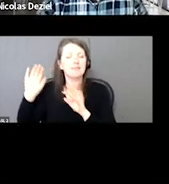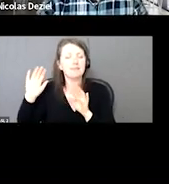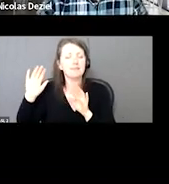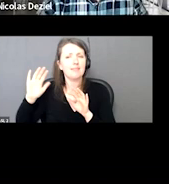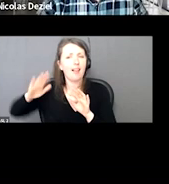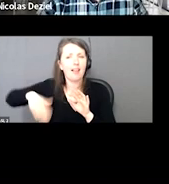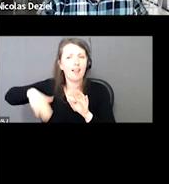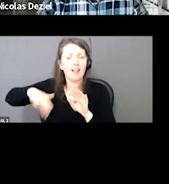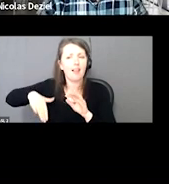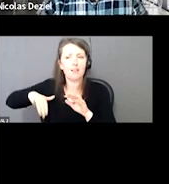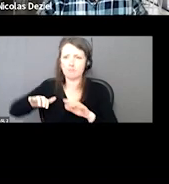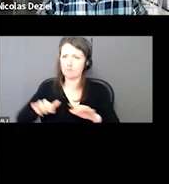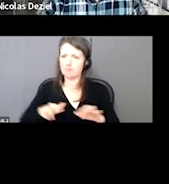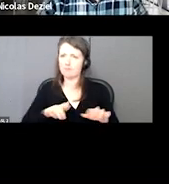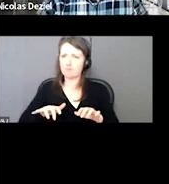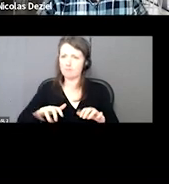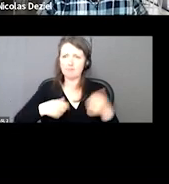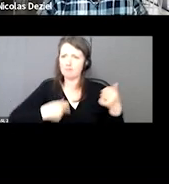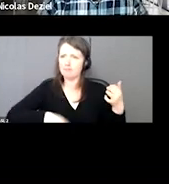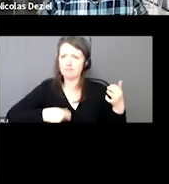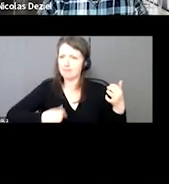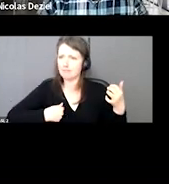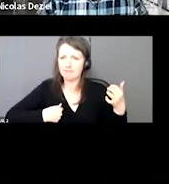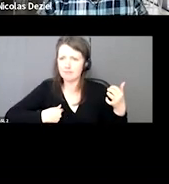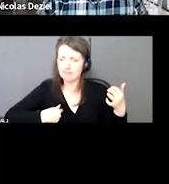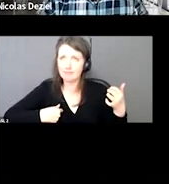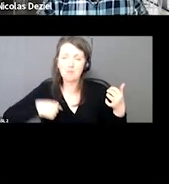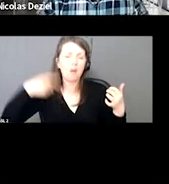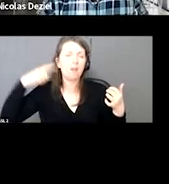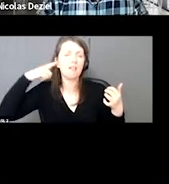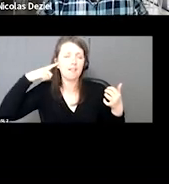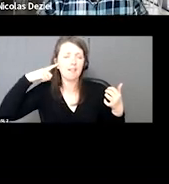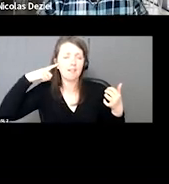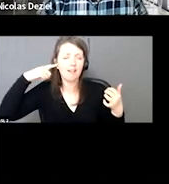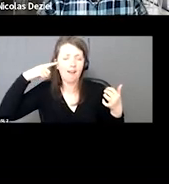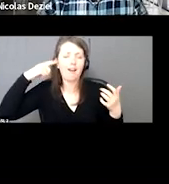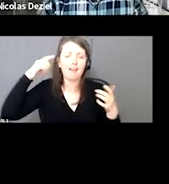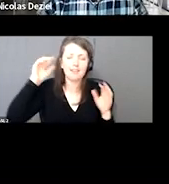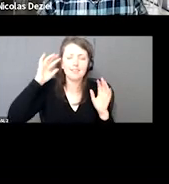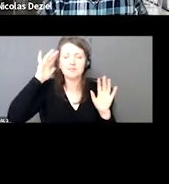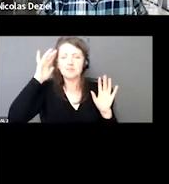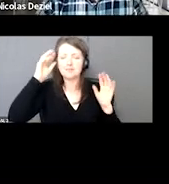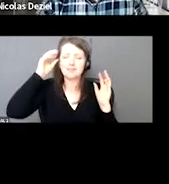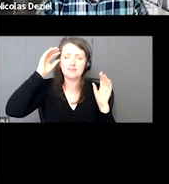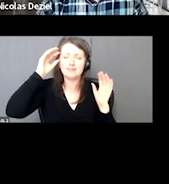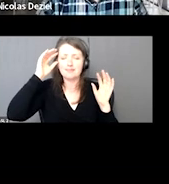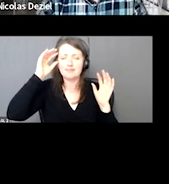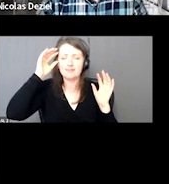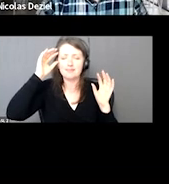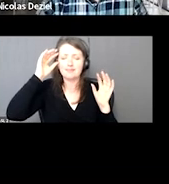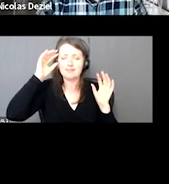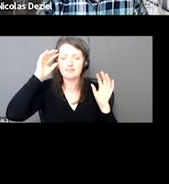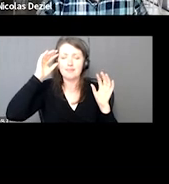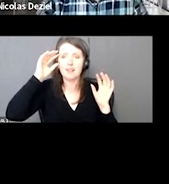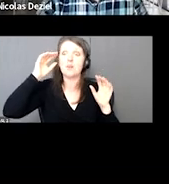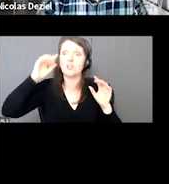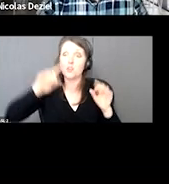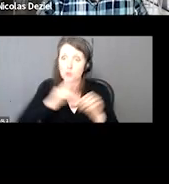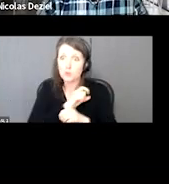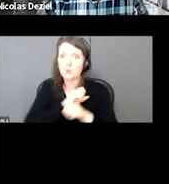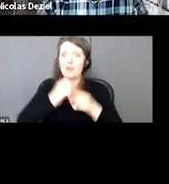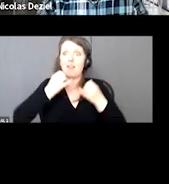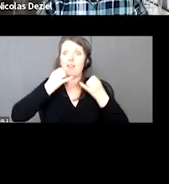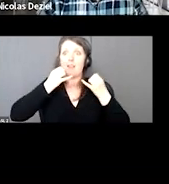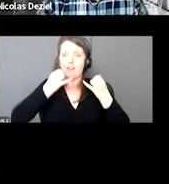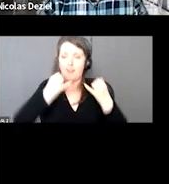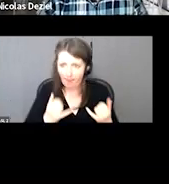the piano or on the guitar, whatever, it's just an idea. But if I actually write the melody on the piano, now I